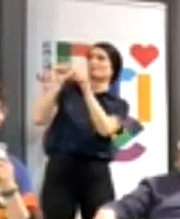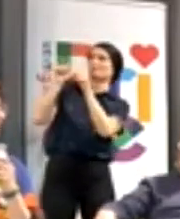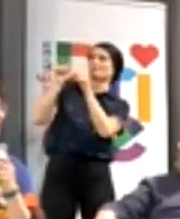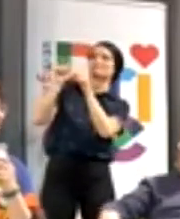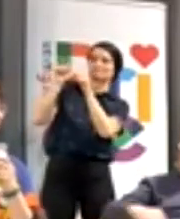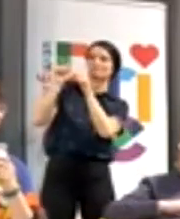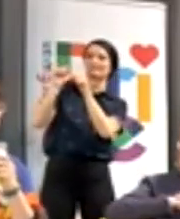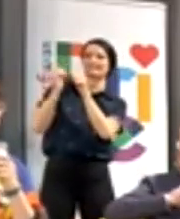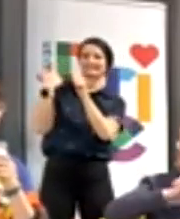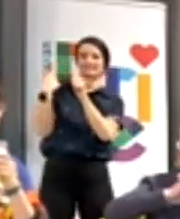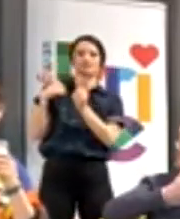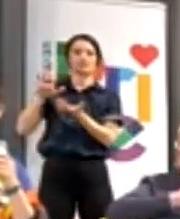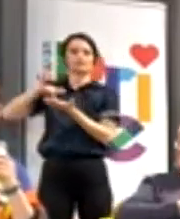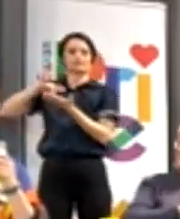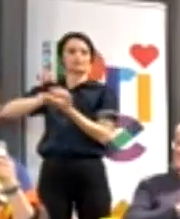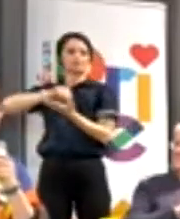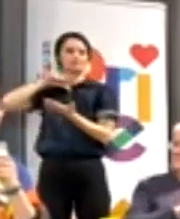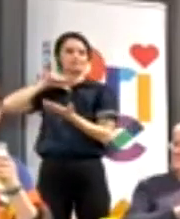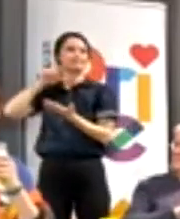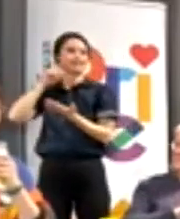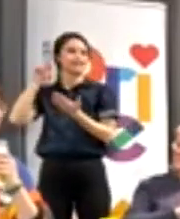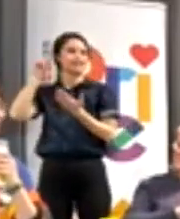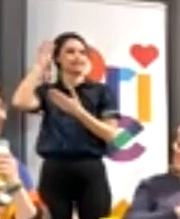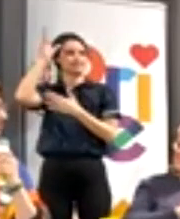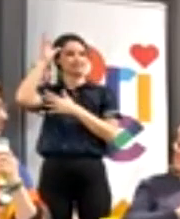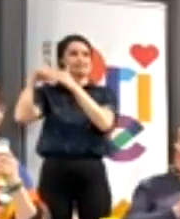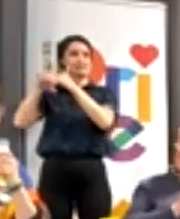I was at the Pride Center, a gentleman came in, and I think he was about maybe